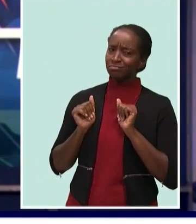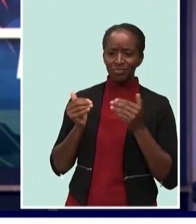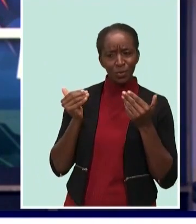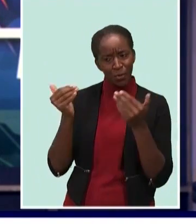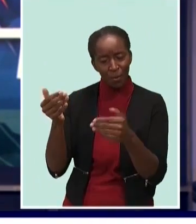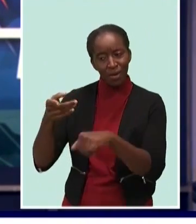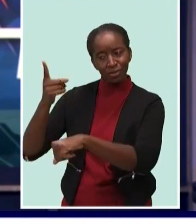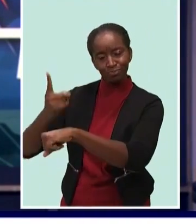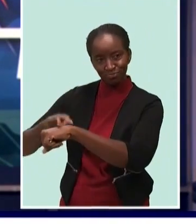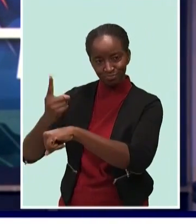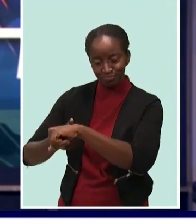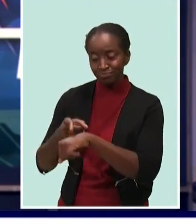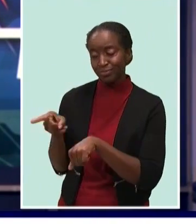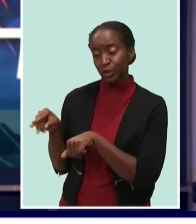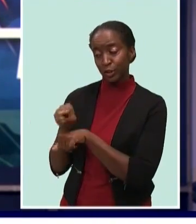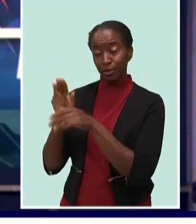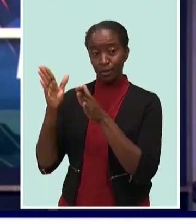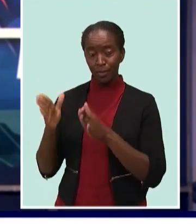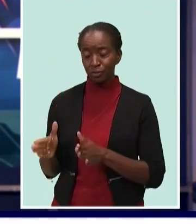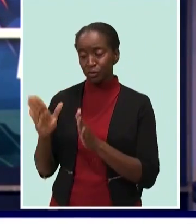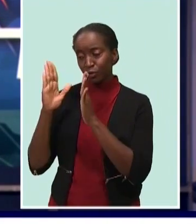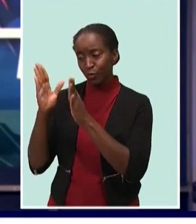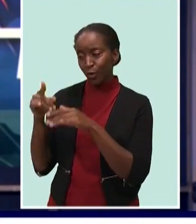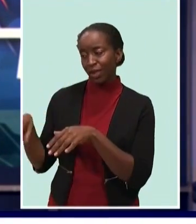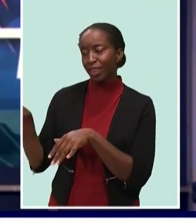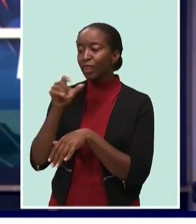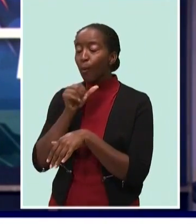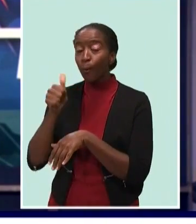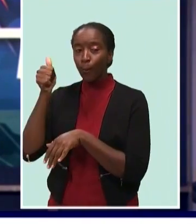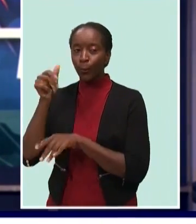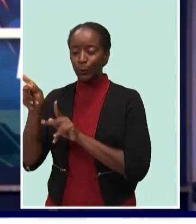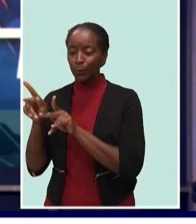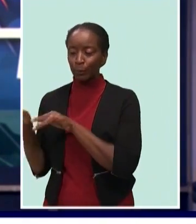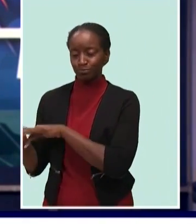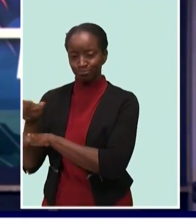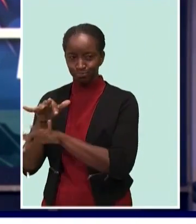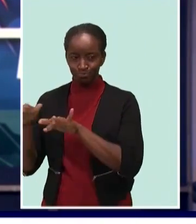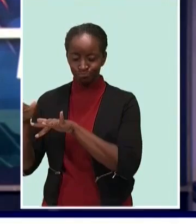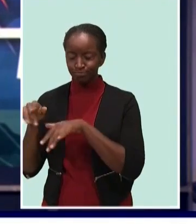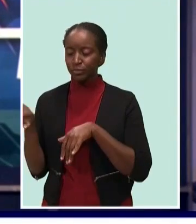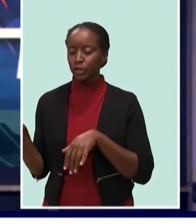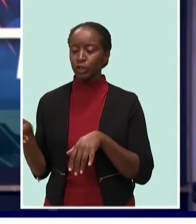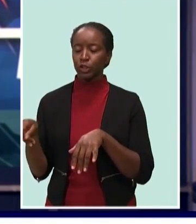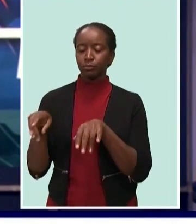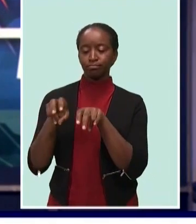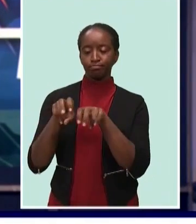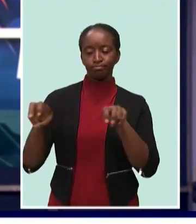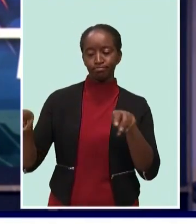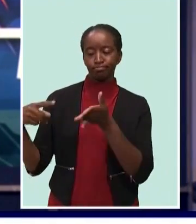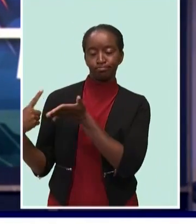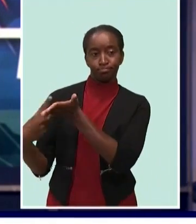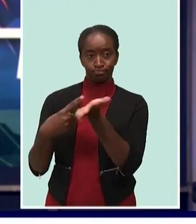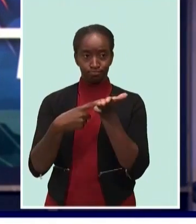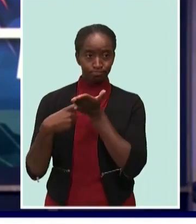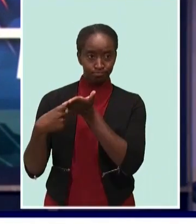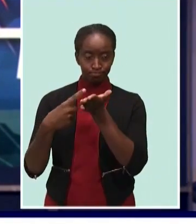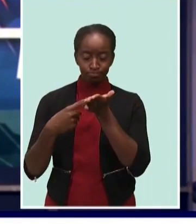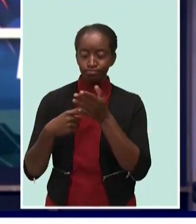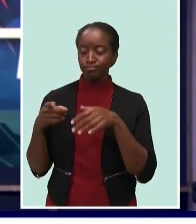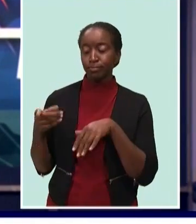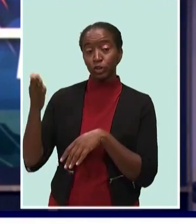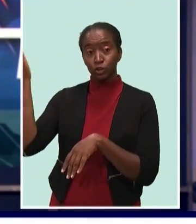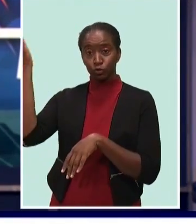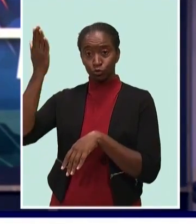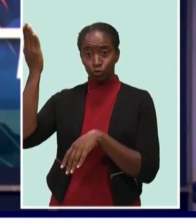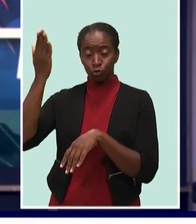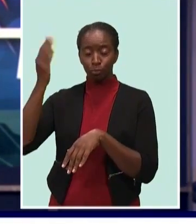Elder Affairs Cynthia Ford made the suggestion while addressing a panel discussion hosted by the Men's Committee of the Bureau of Gender Affairs.